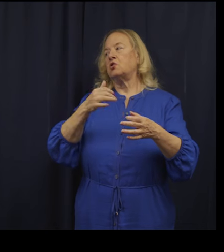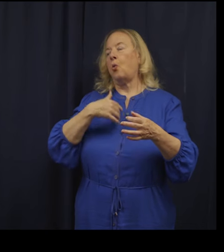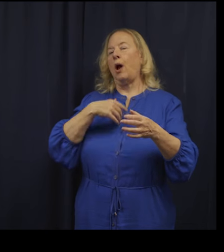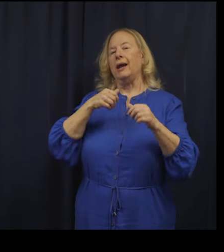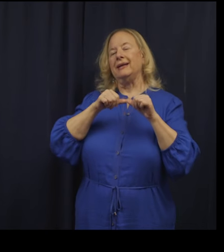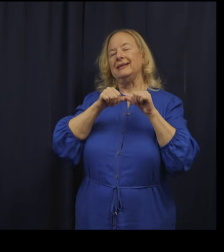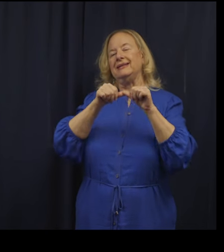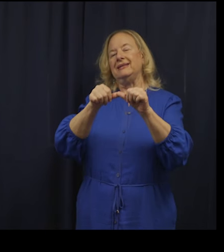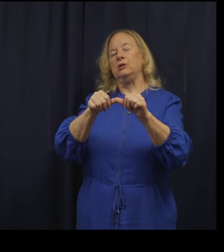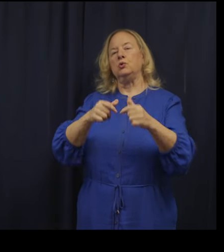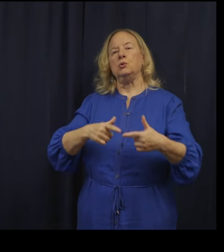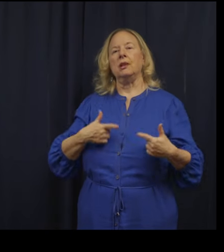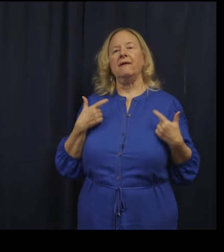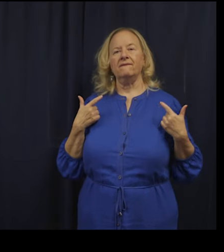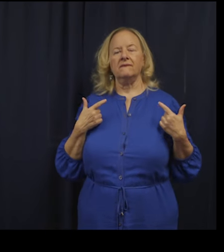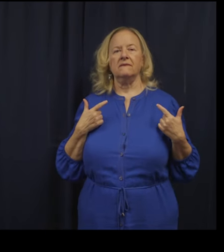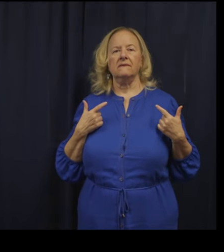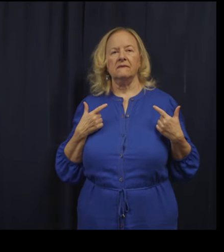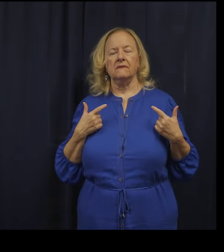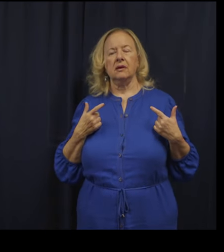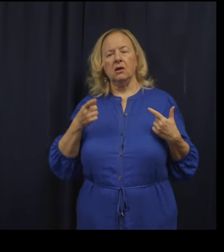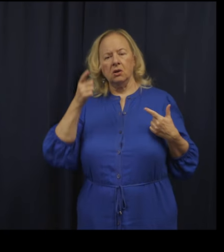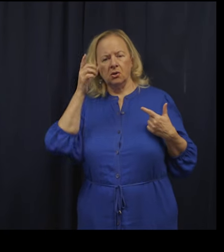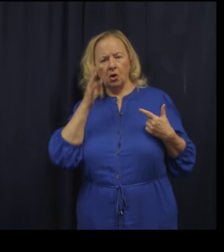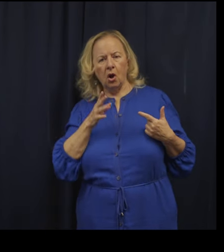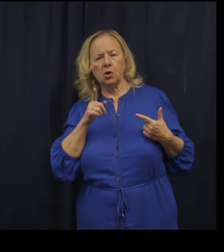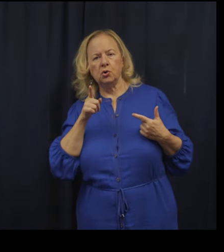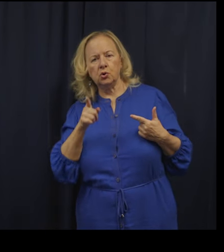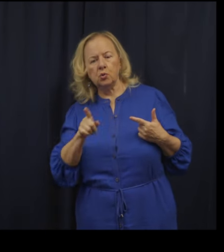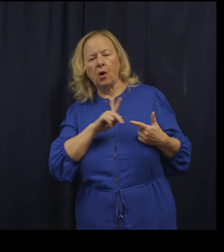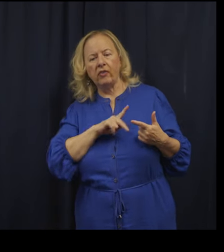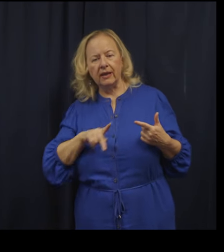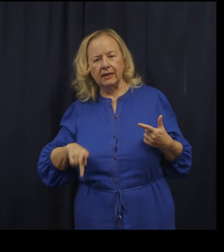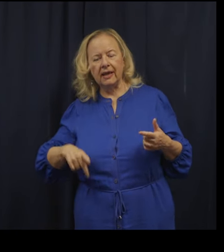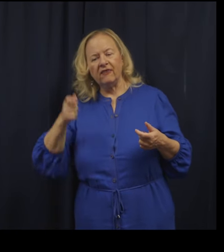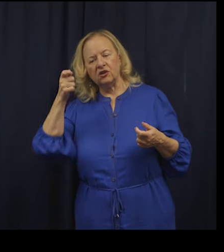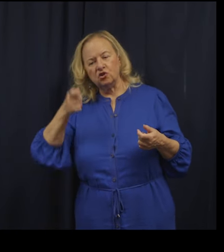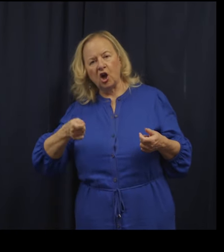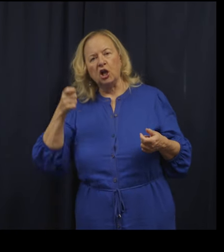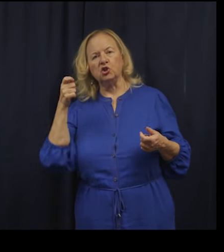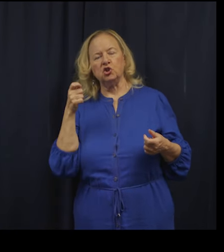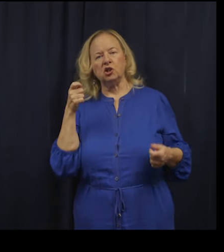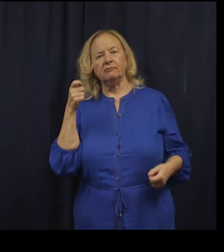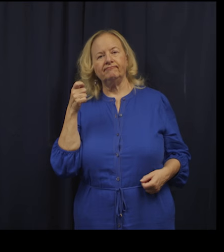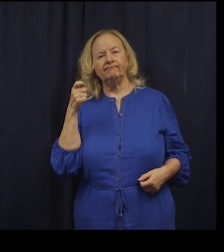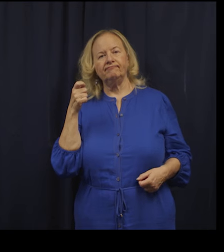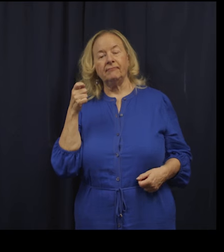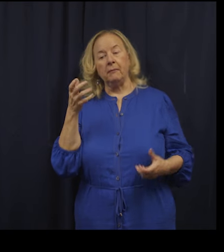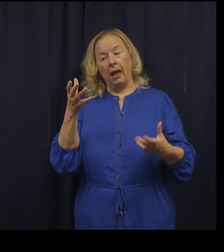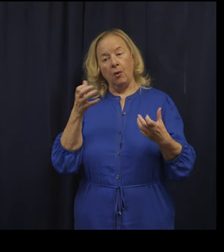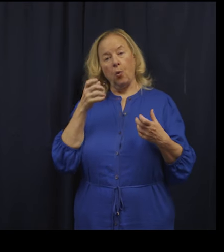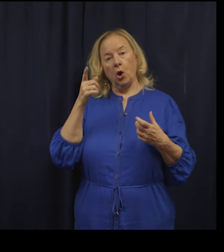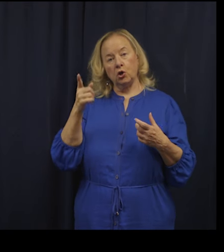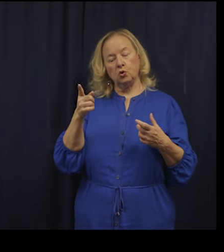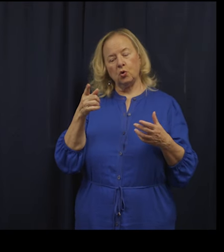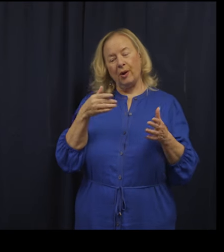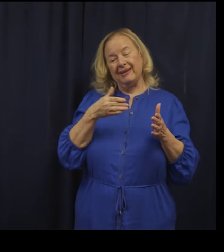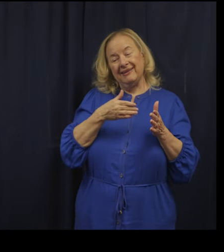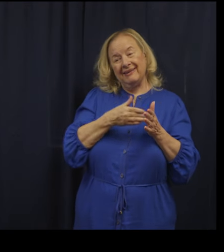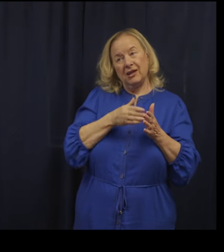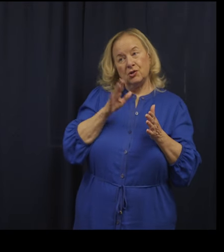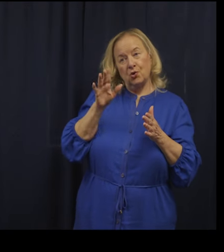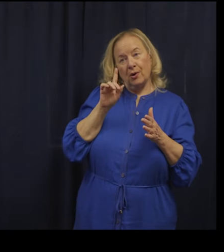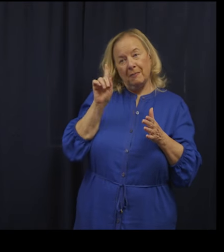to exist. God, you are the king, the judge, but I want you to go against your